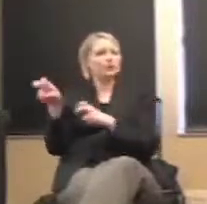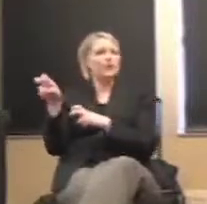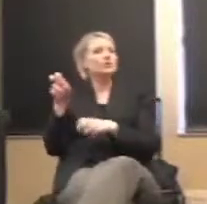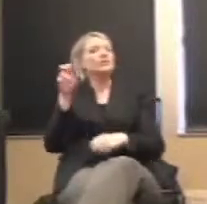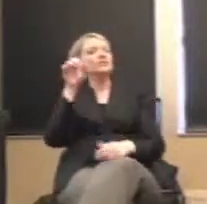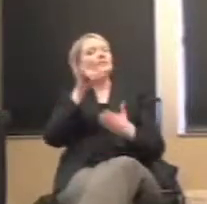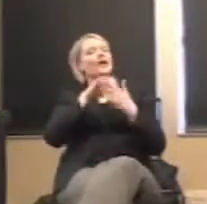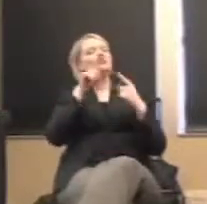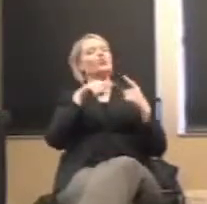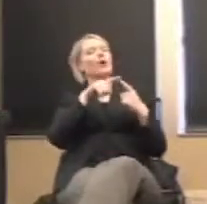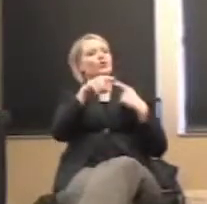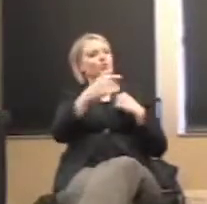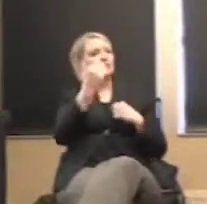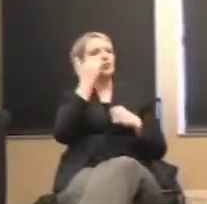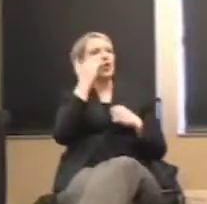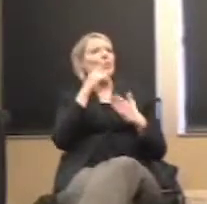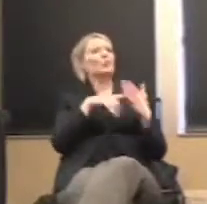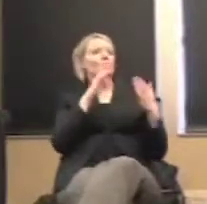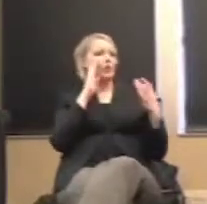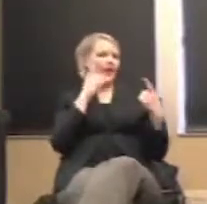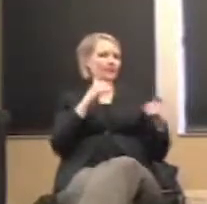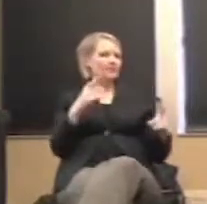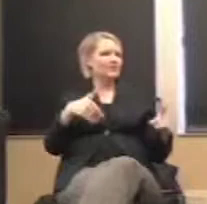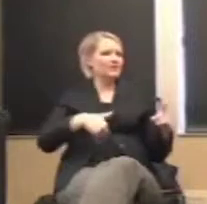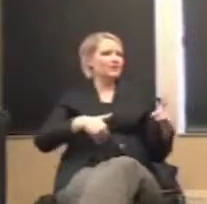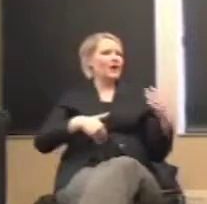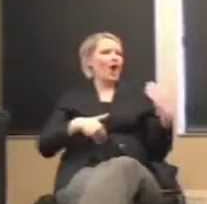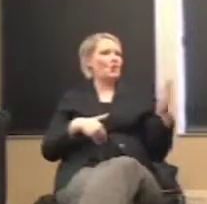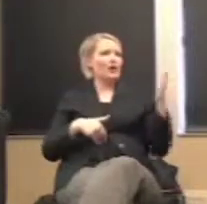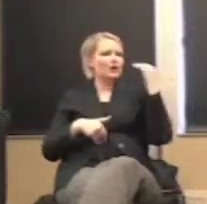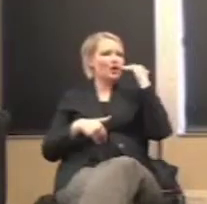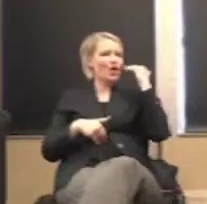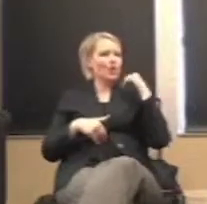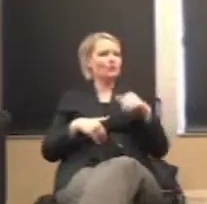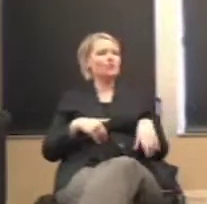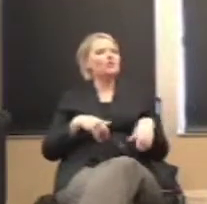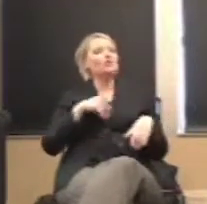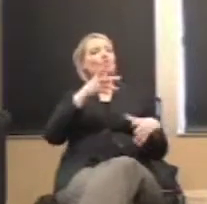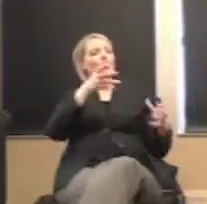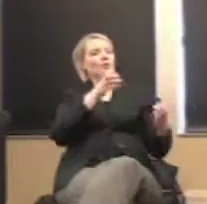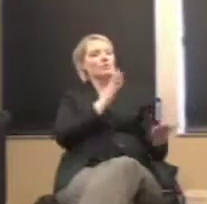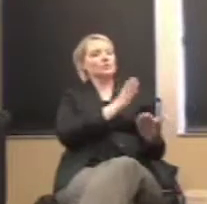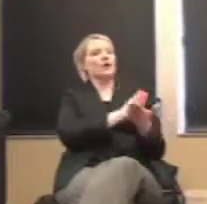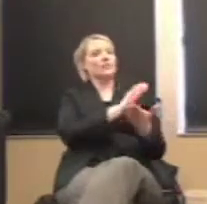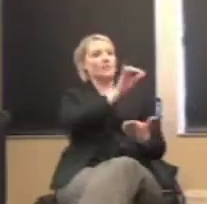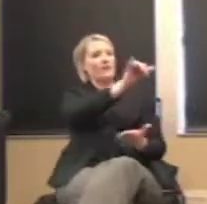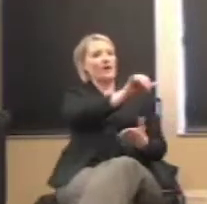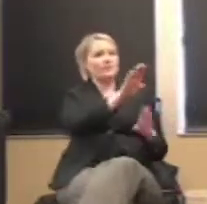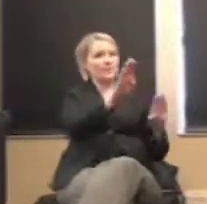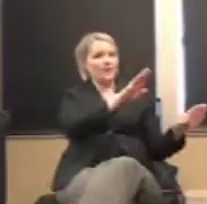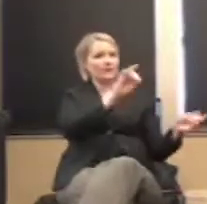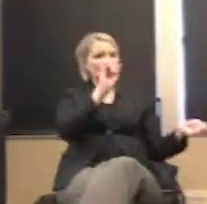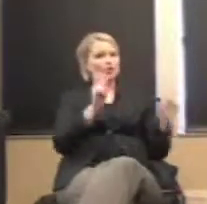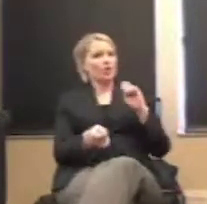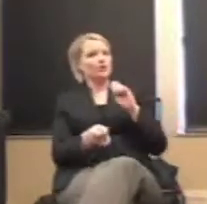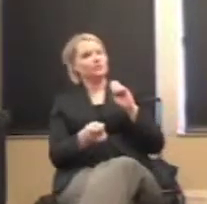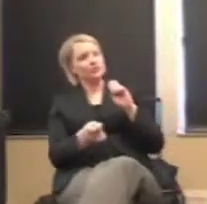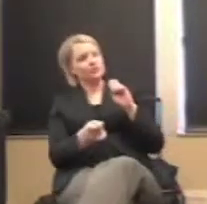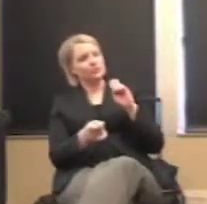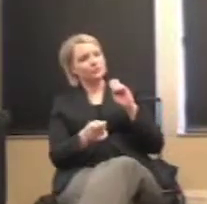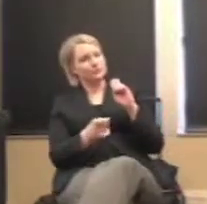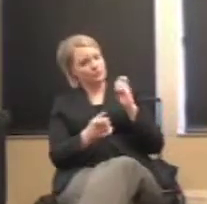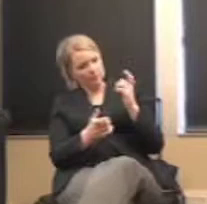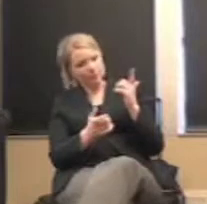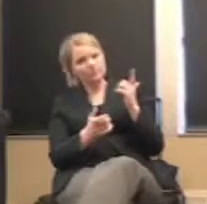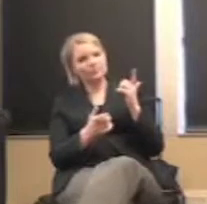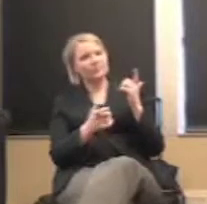you know what's coming, right? And you want to stop that behavioral chain. That's